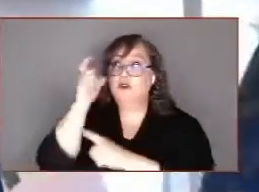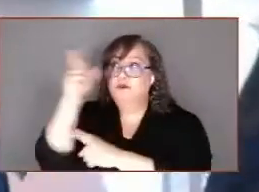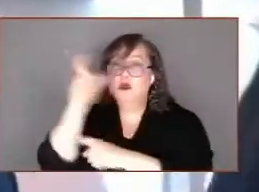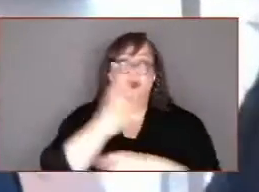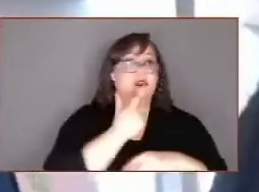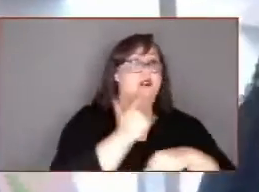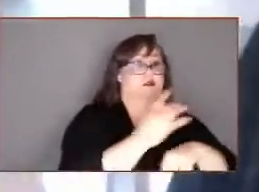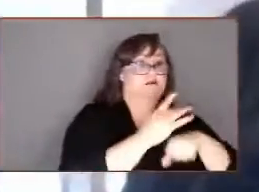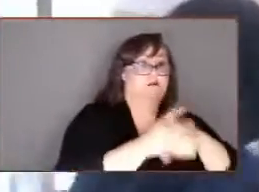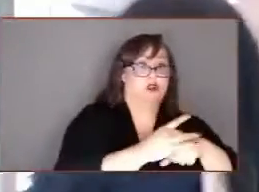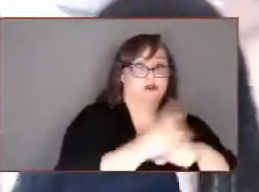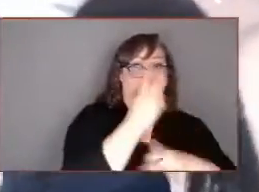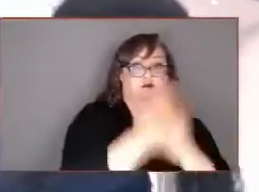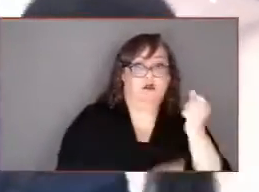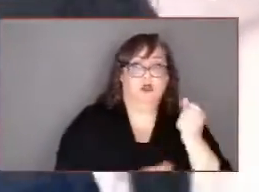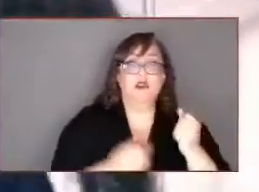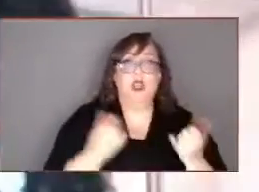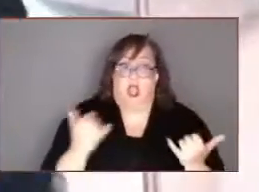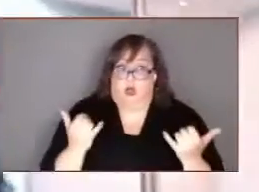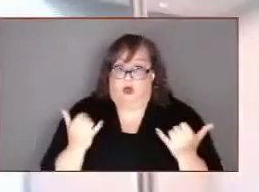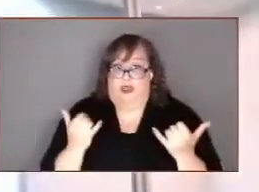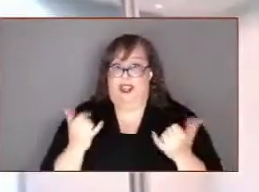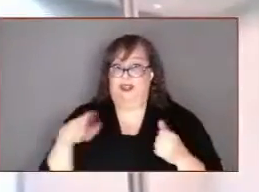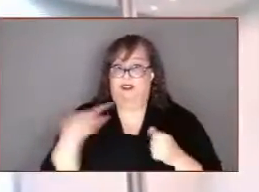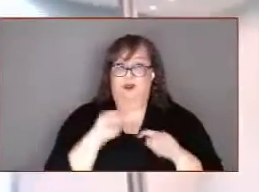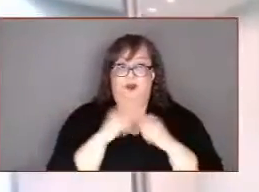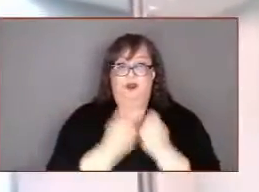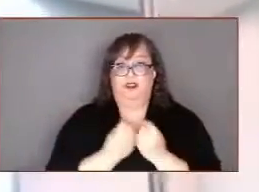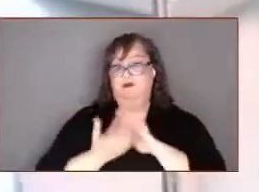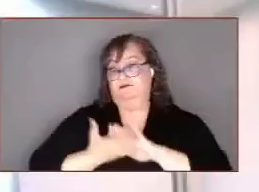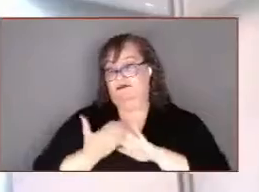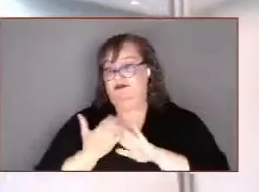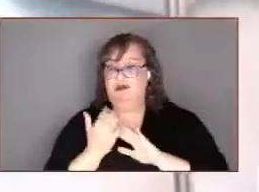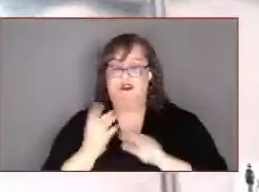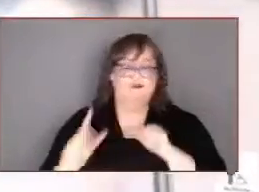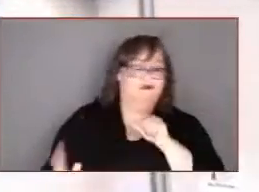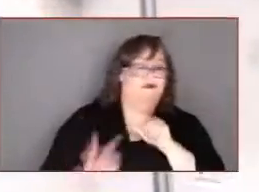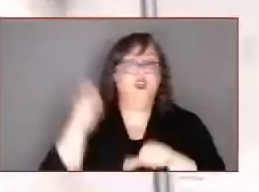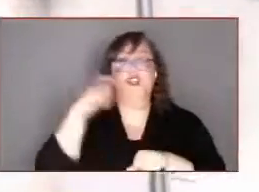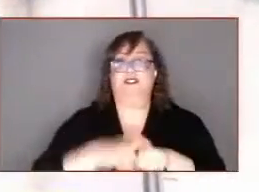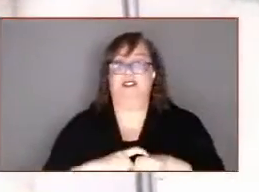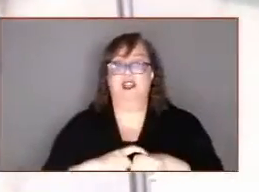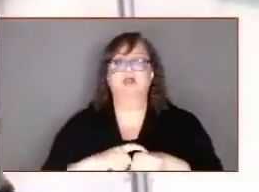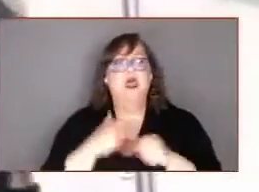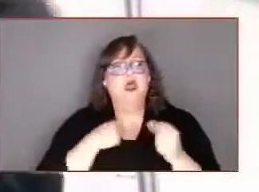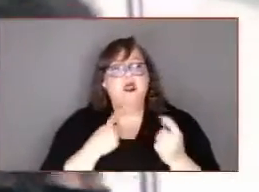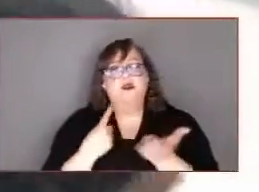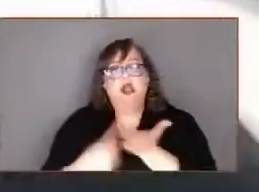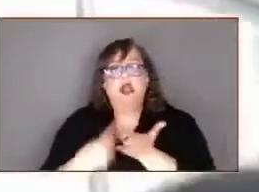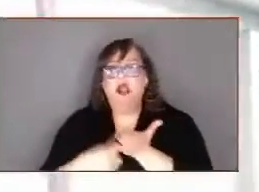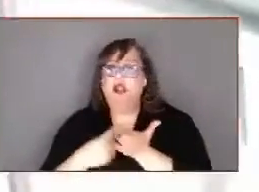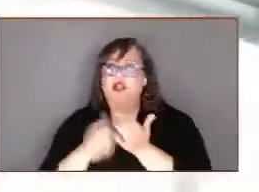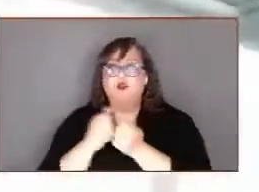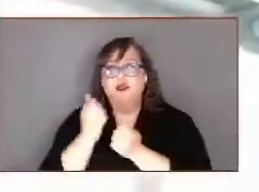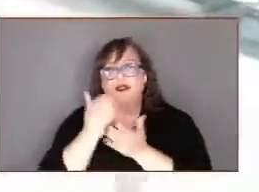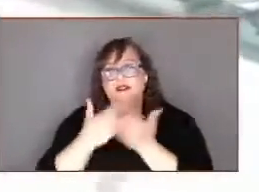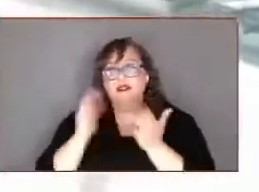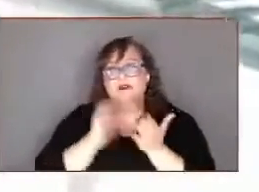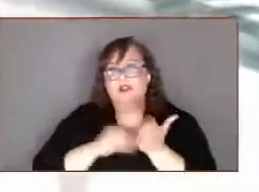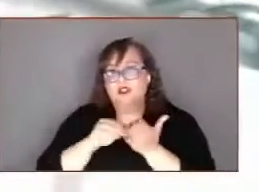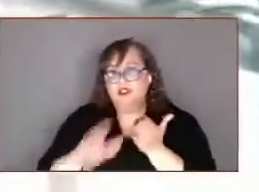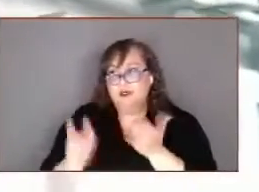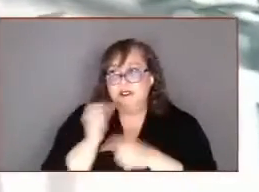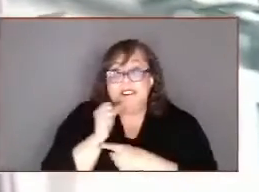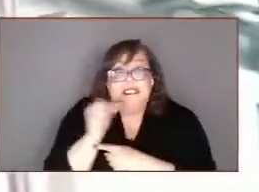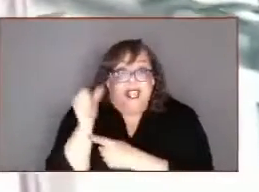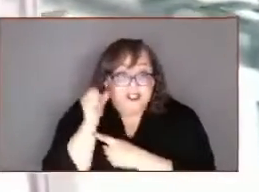systems for the first time. I was talking to a couple of the teams yesterday, and these systems had never traveled before. So it's always